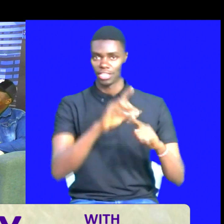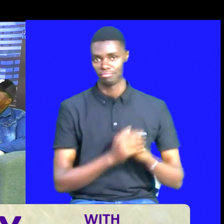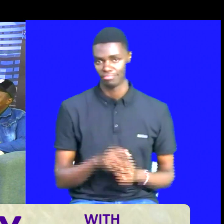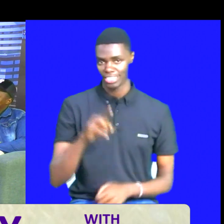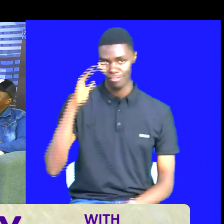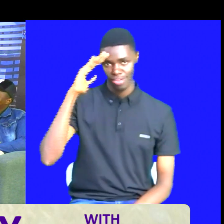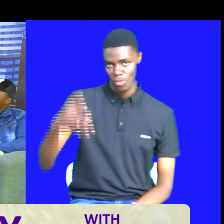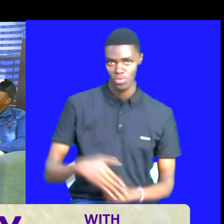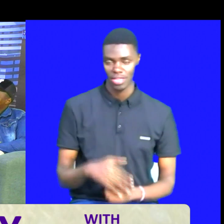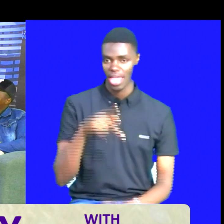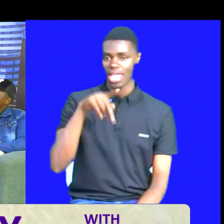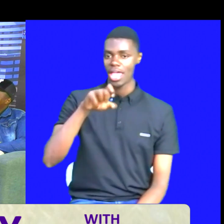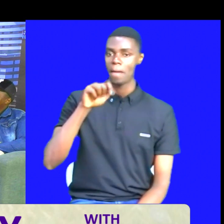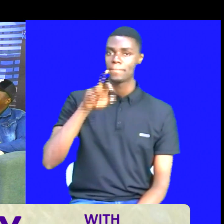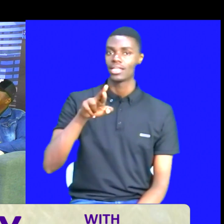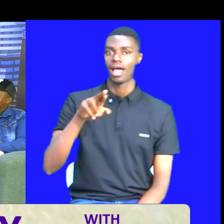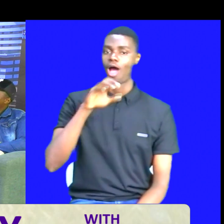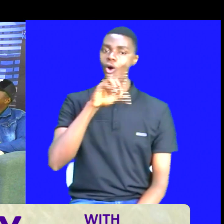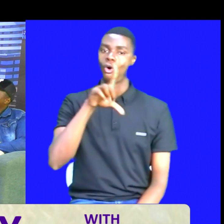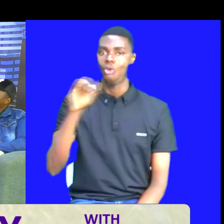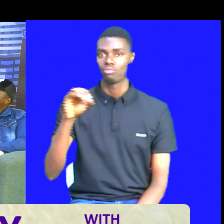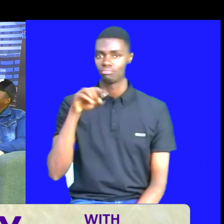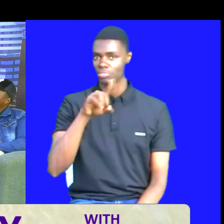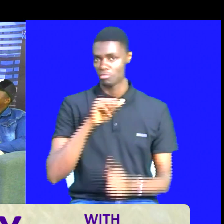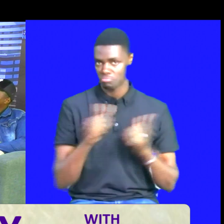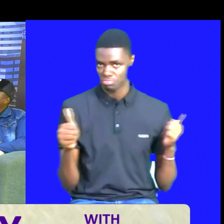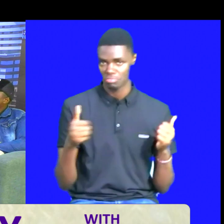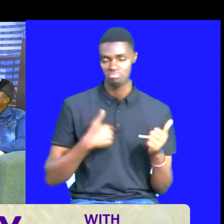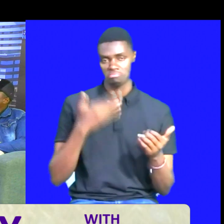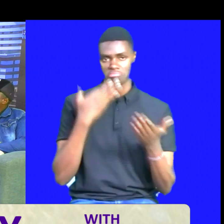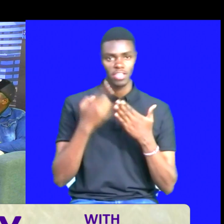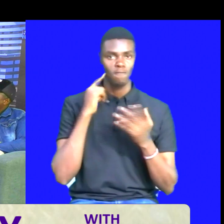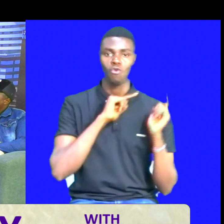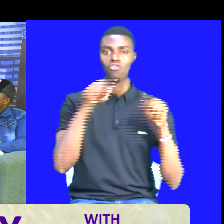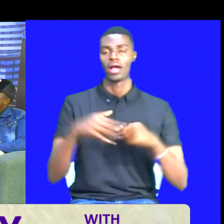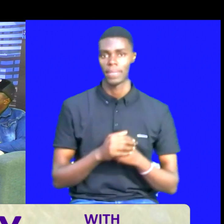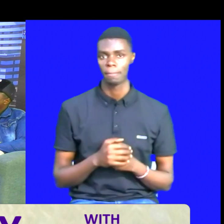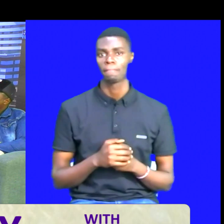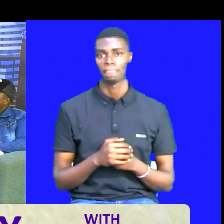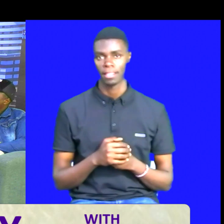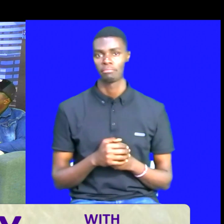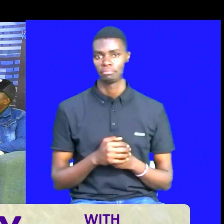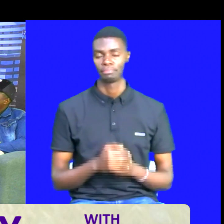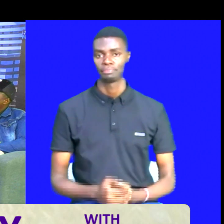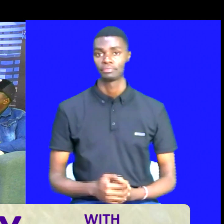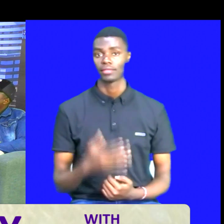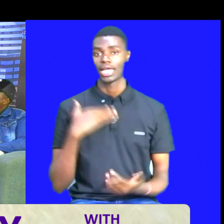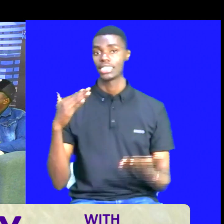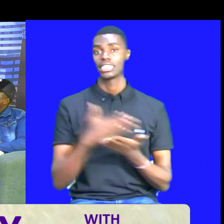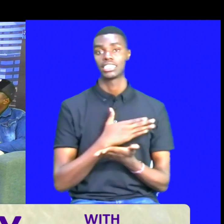are you, sir? I'm good. Mr. Peter Olo. Yes, sir. Uko salama? Niko salama. Kama kawaida pia tumeshukuru sana for making time to come through hapa ndani ya Science TV and